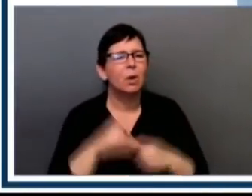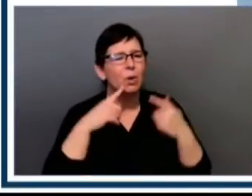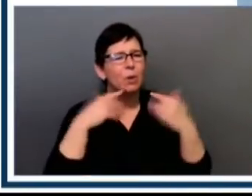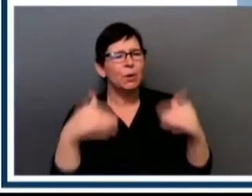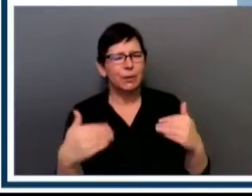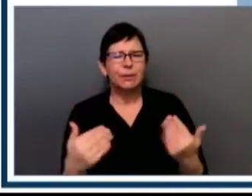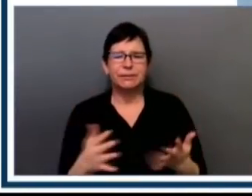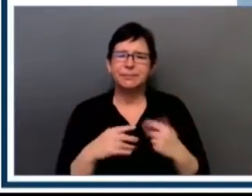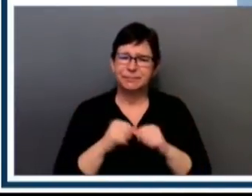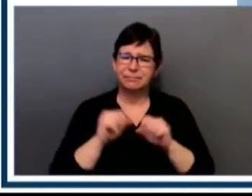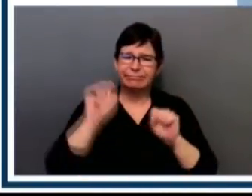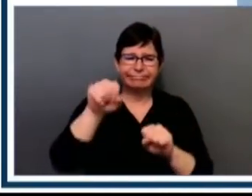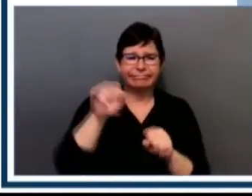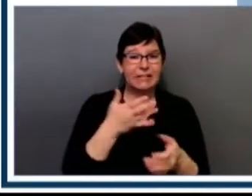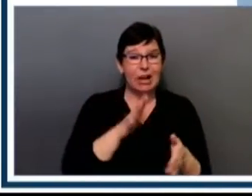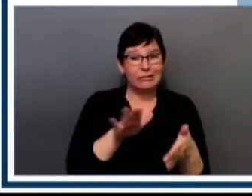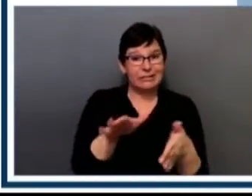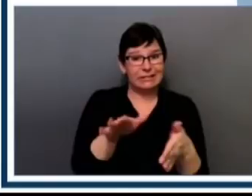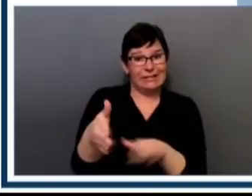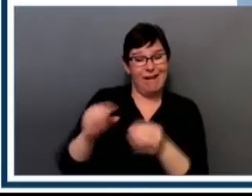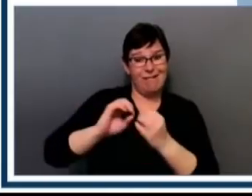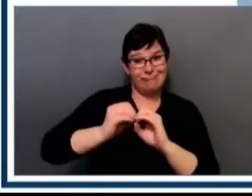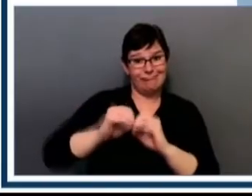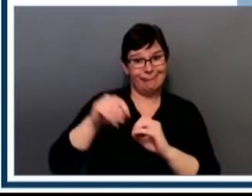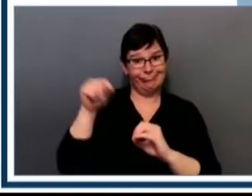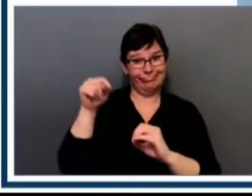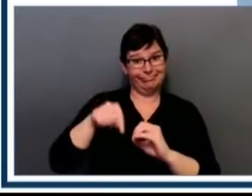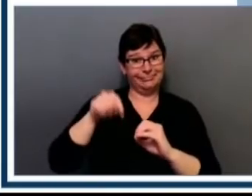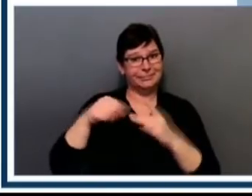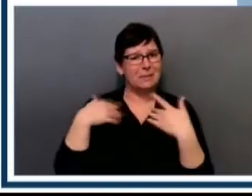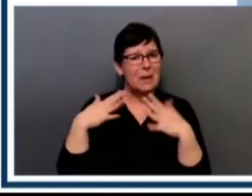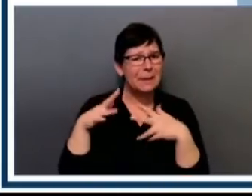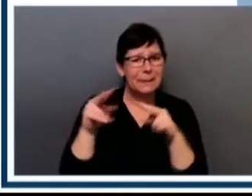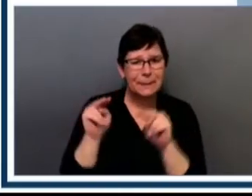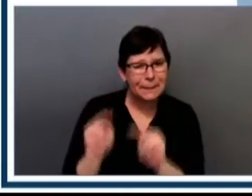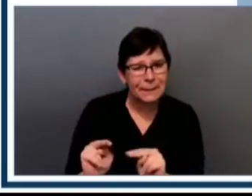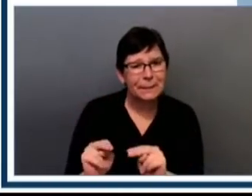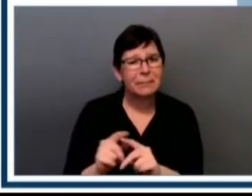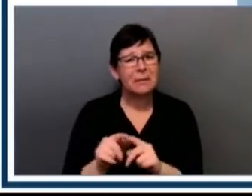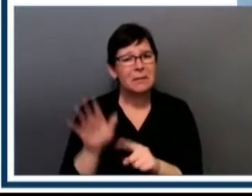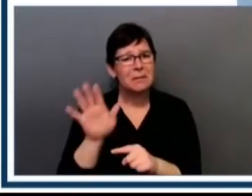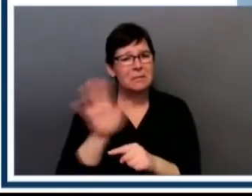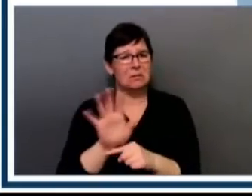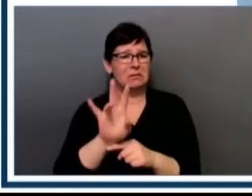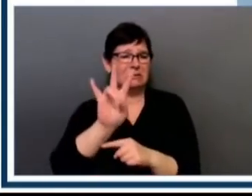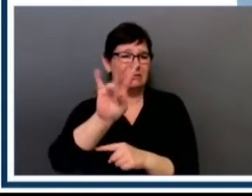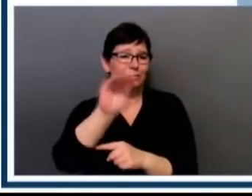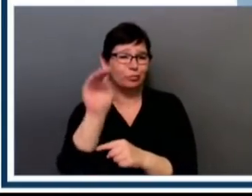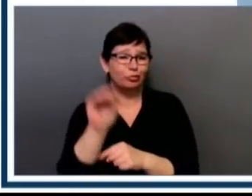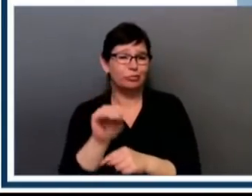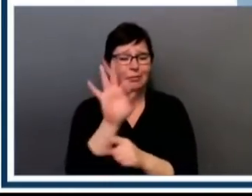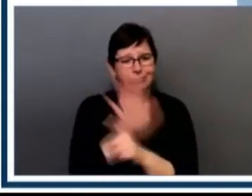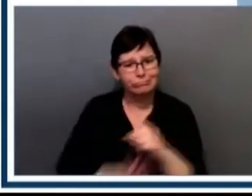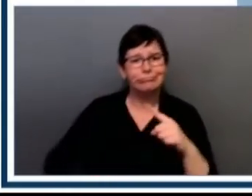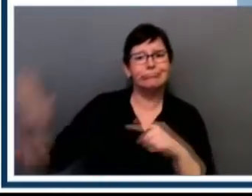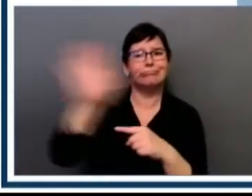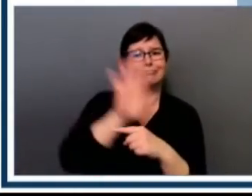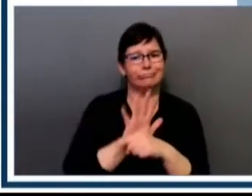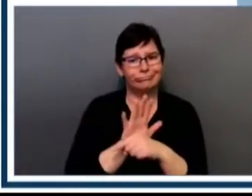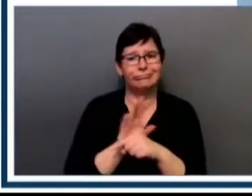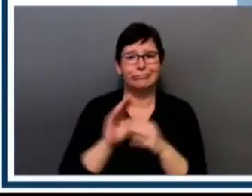of our population who are eligible to be vaccinated are unvaccinated. But they're still representing about a third of deaths.